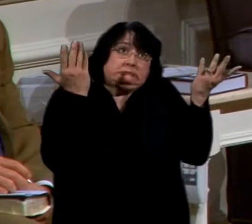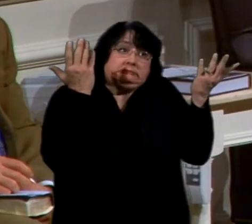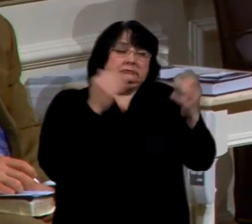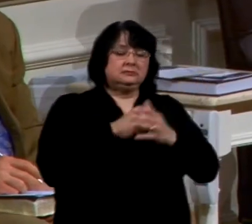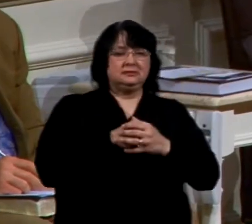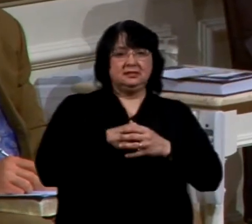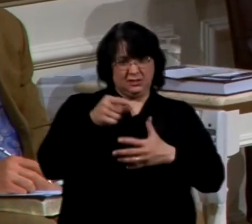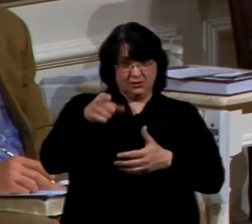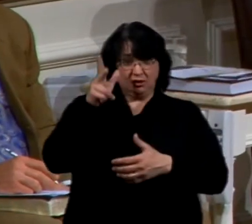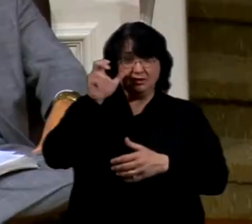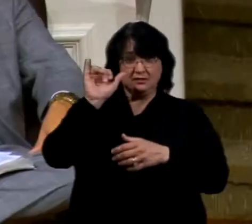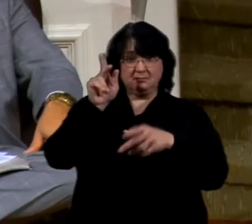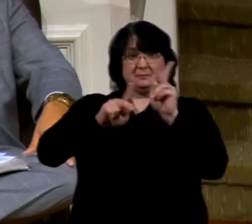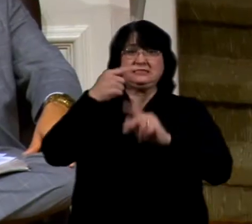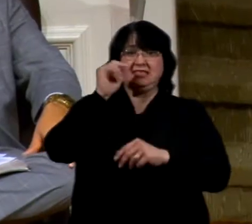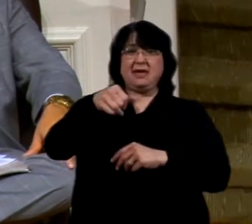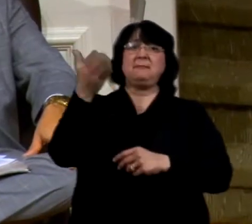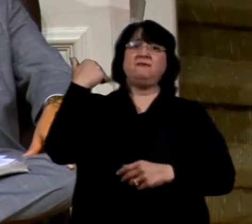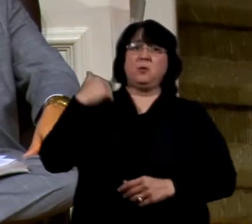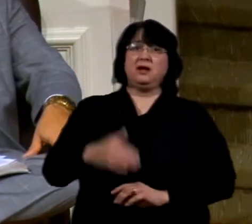Have you ever got that before?